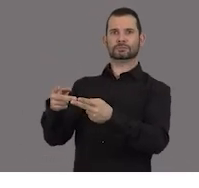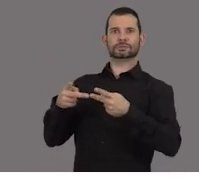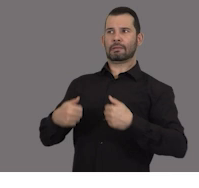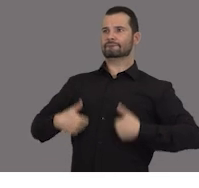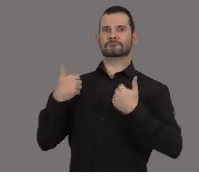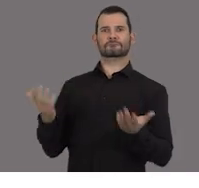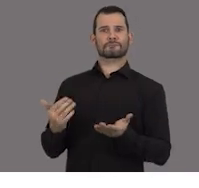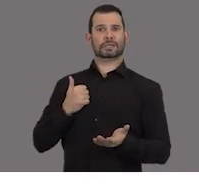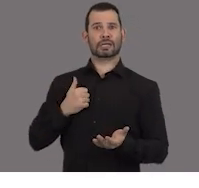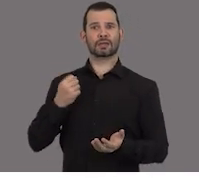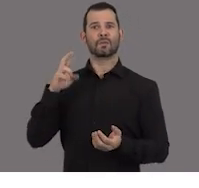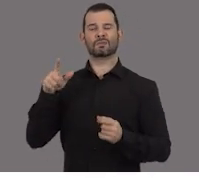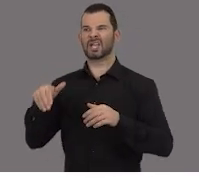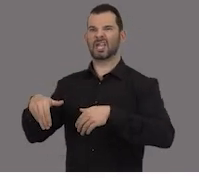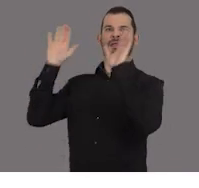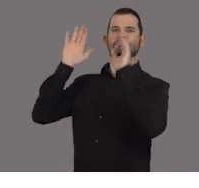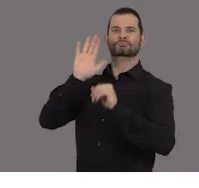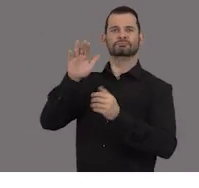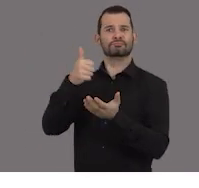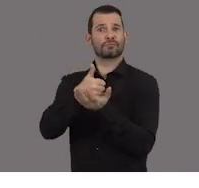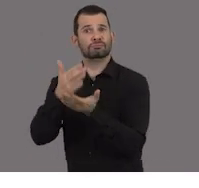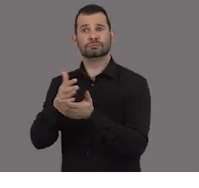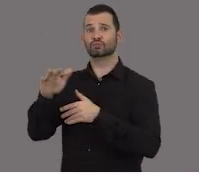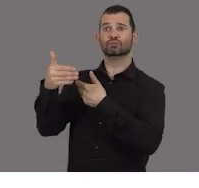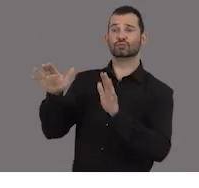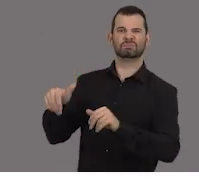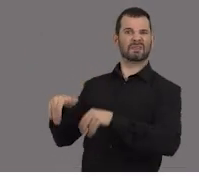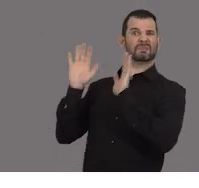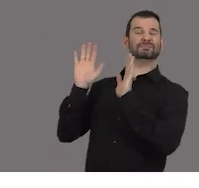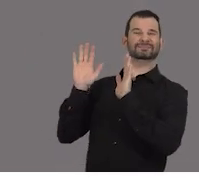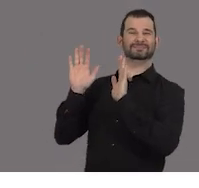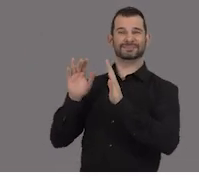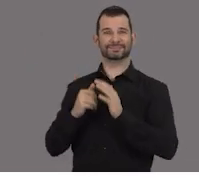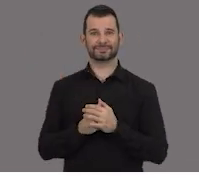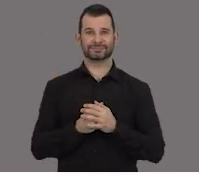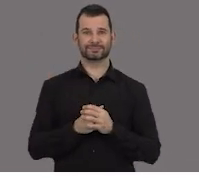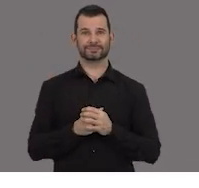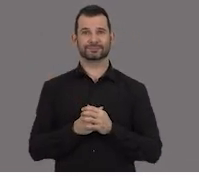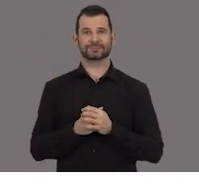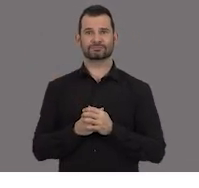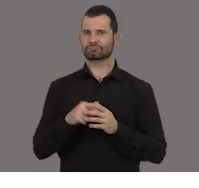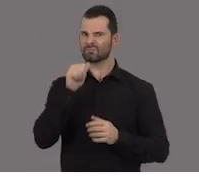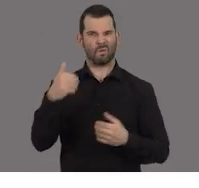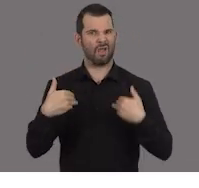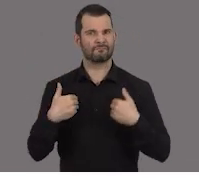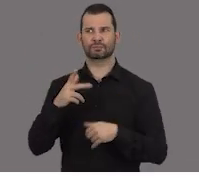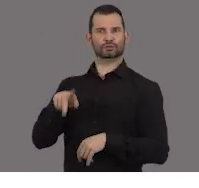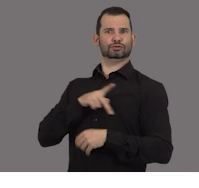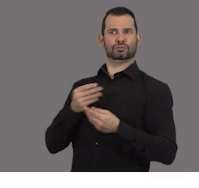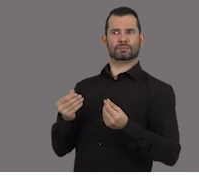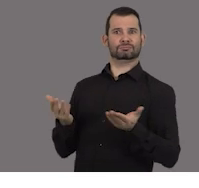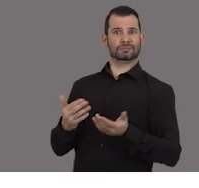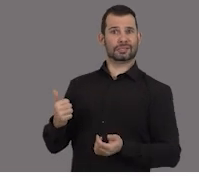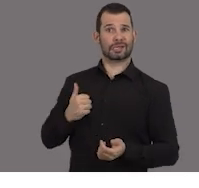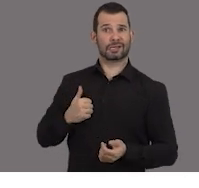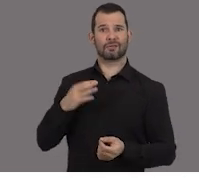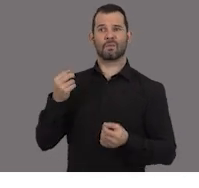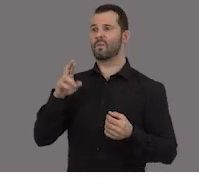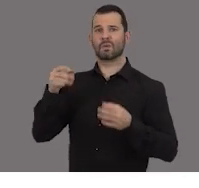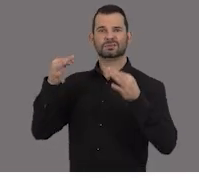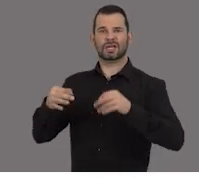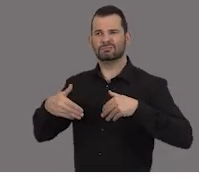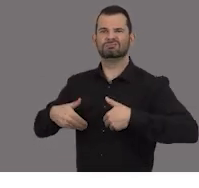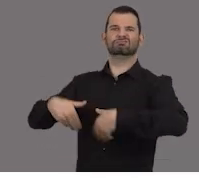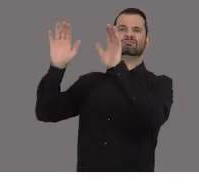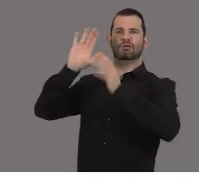don't have a permanent place to live in Canada or give up your apartment or room. You don't have personal